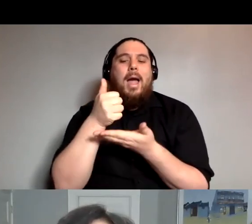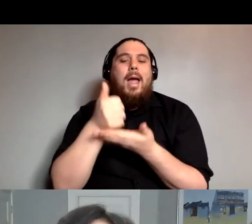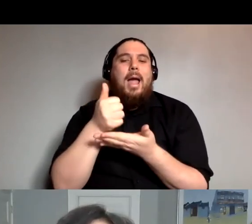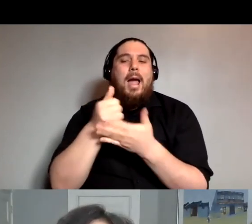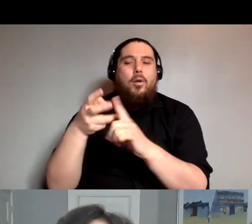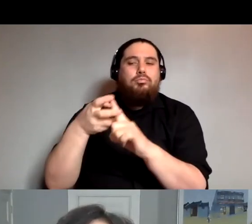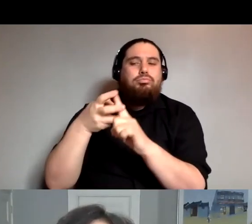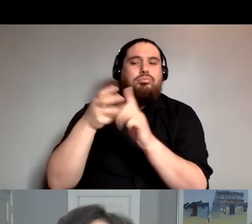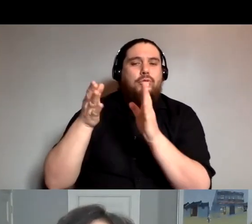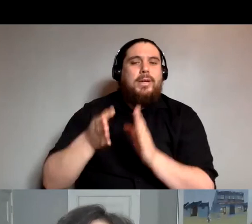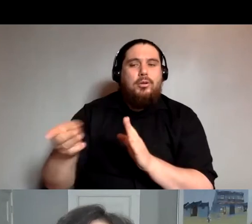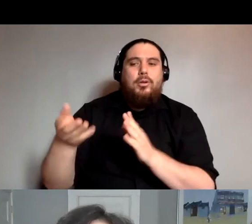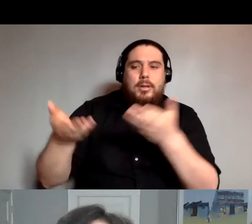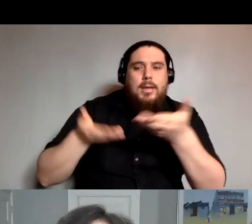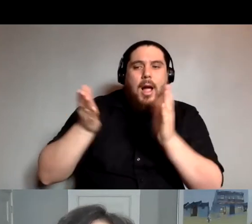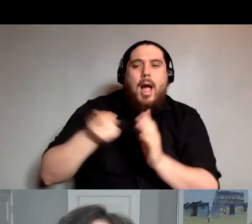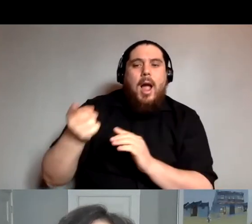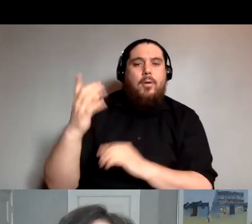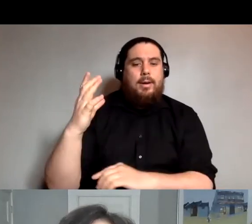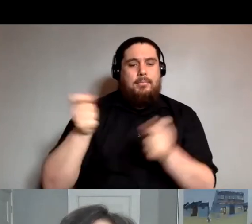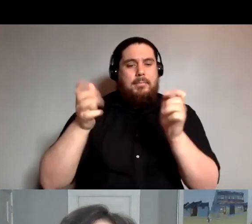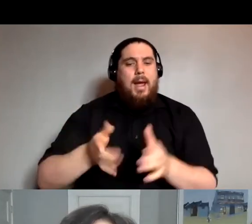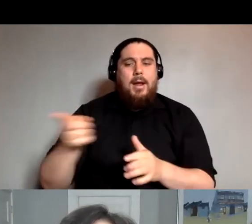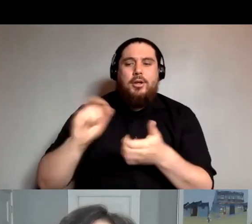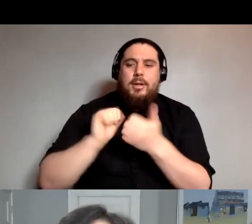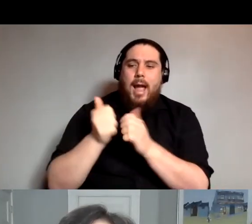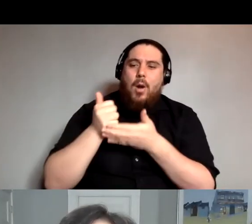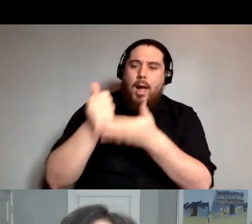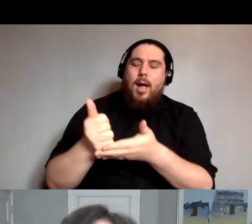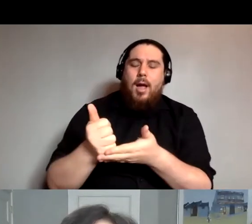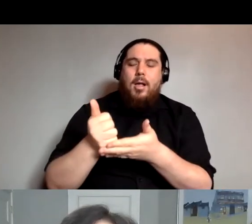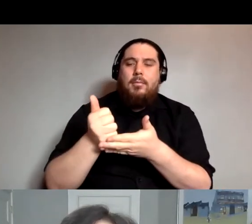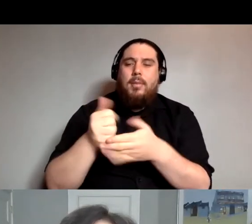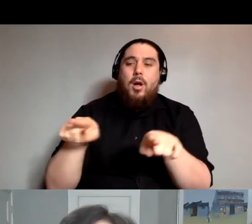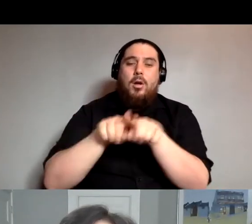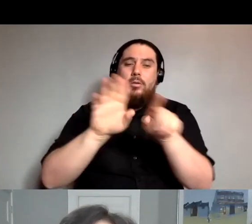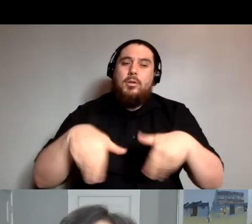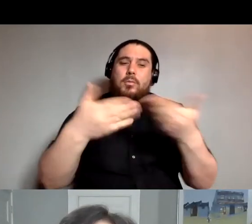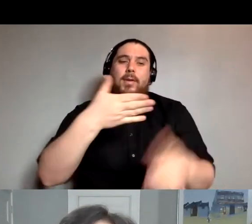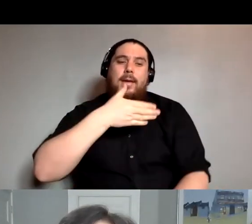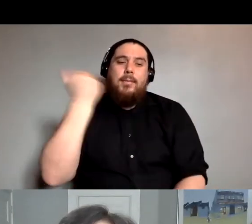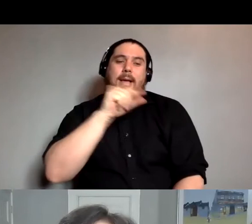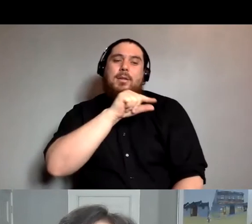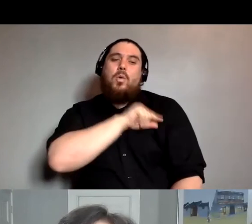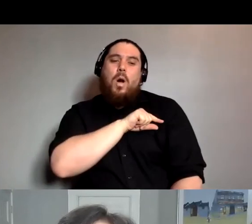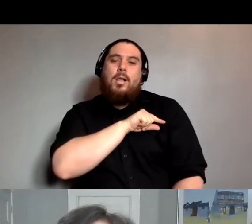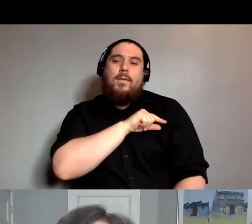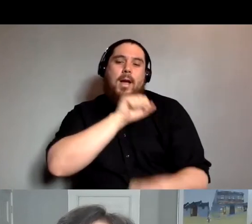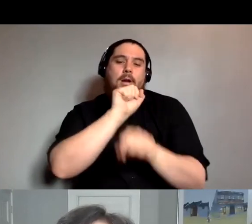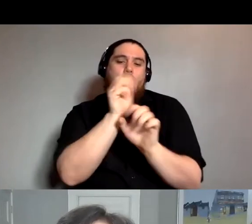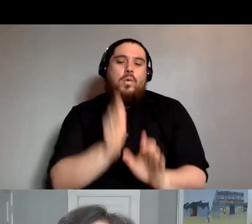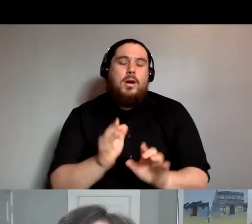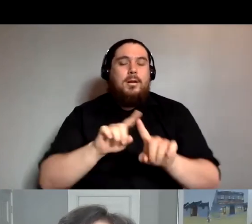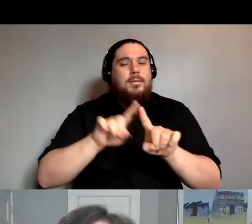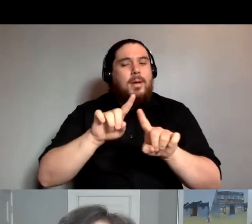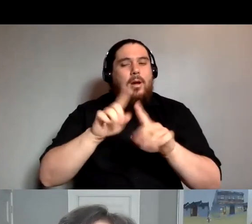equitable and diverse, and certainly provide the best qualified candidates for the employers? But what about the candidate with disabilities